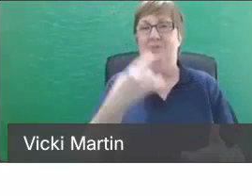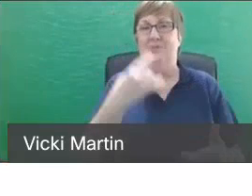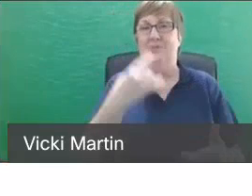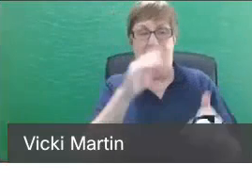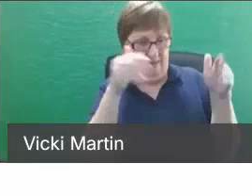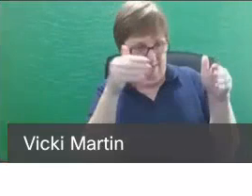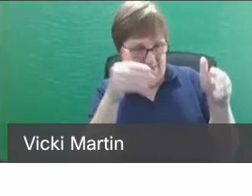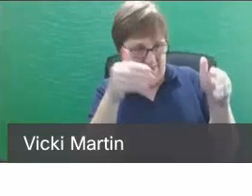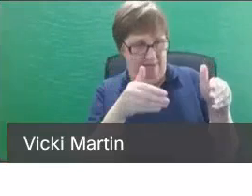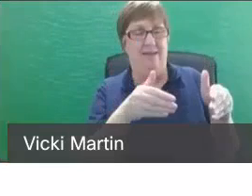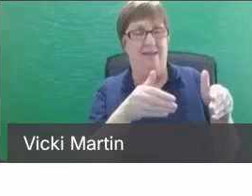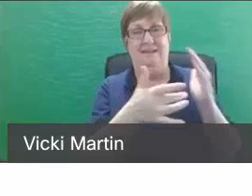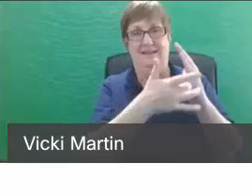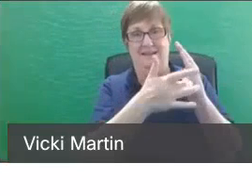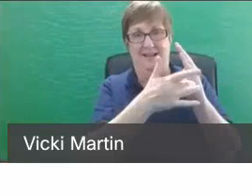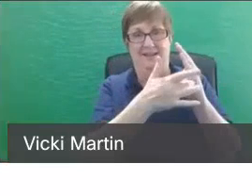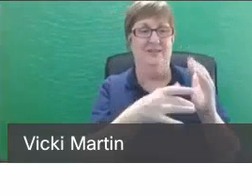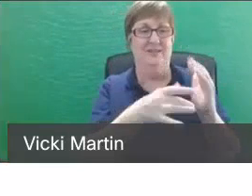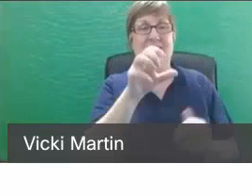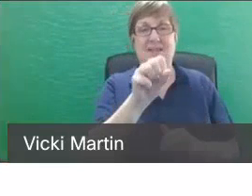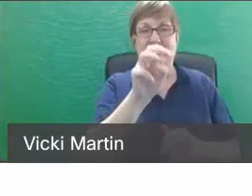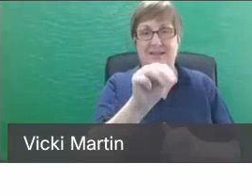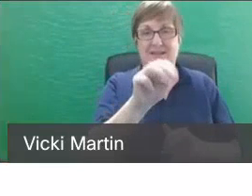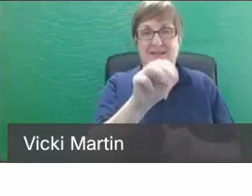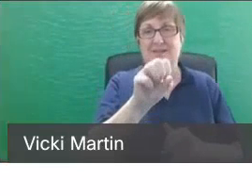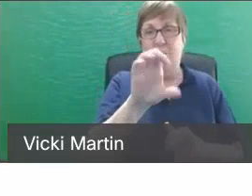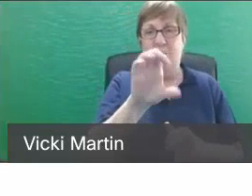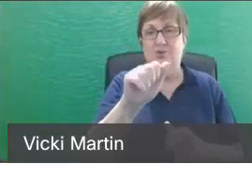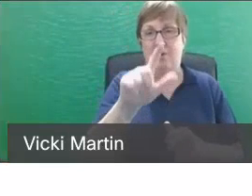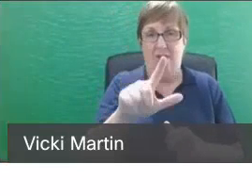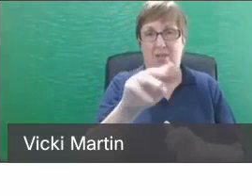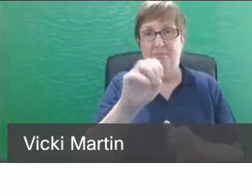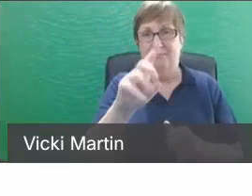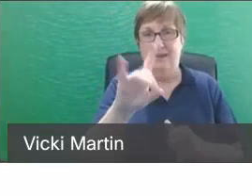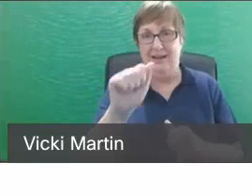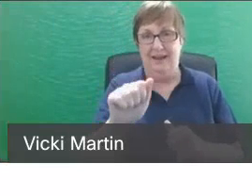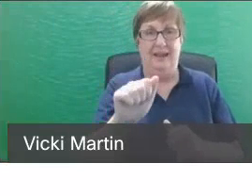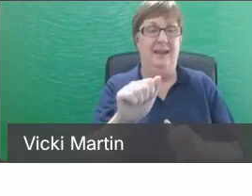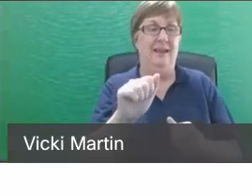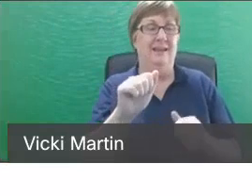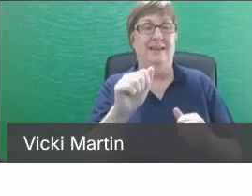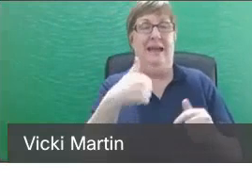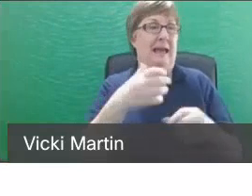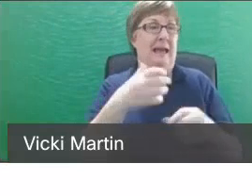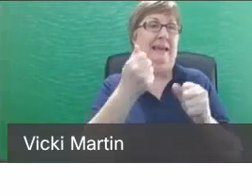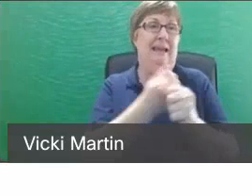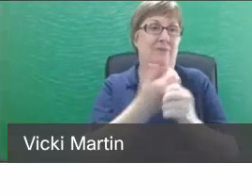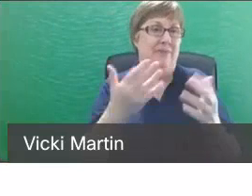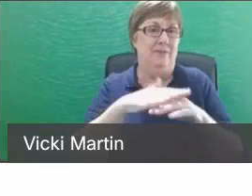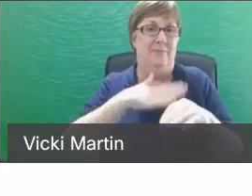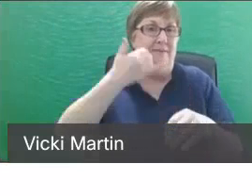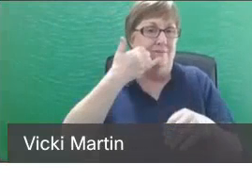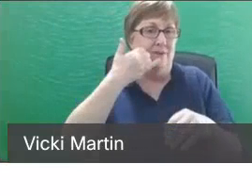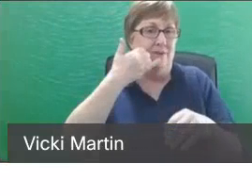media. I know I get everything on my phone, emails, news. So it's work, is just everyday